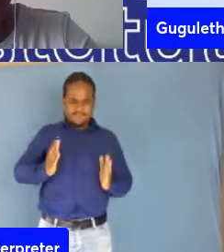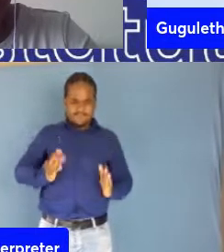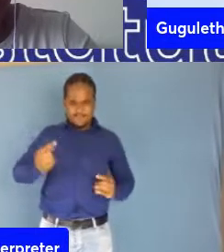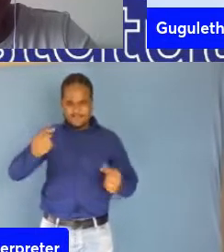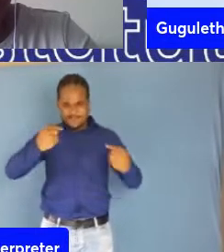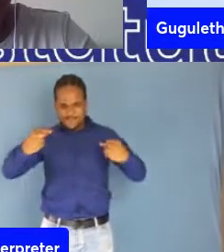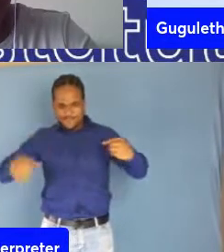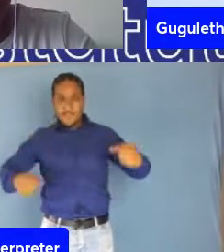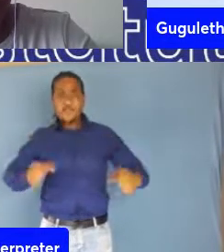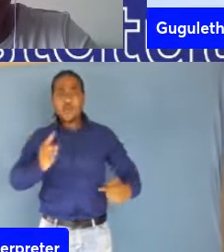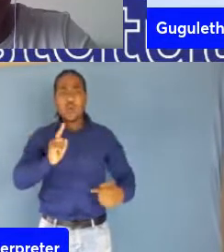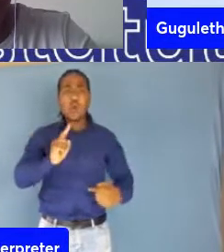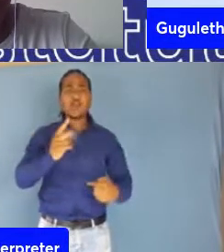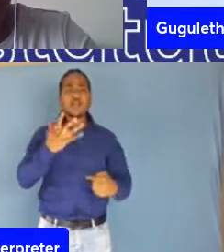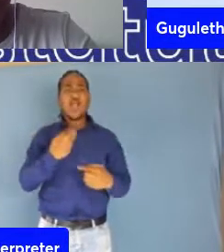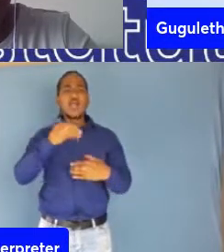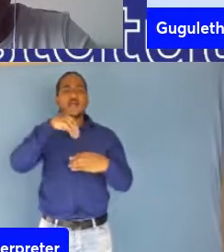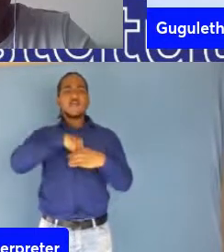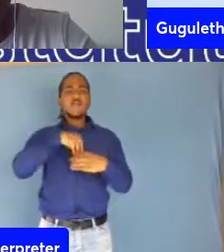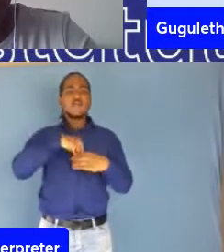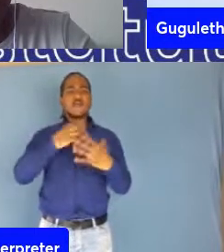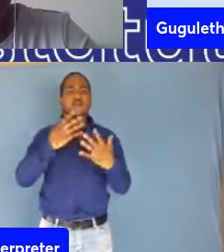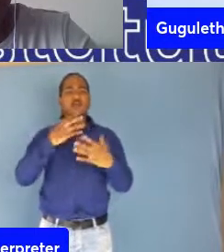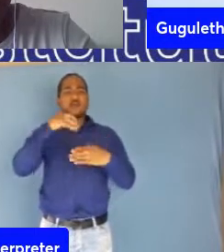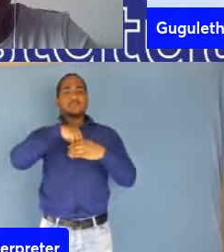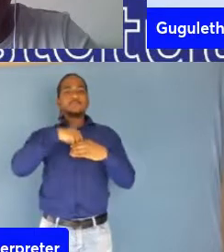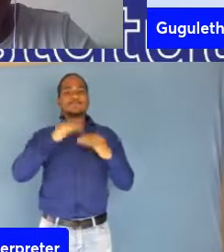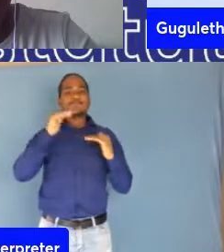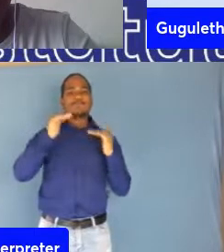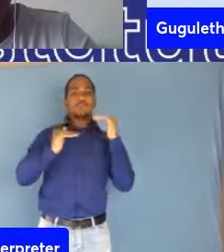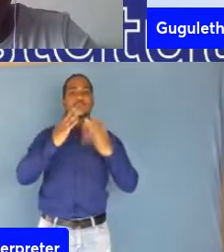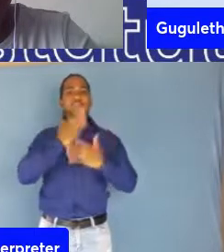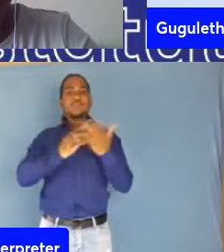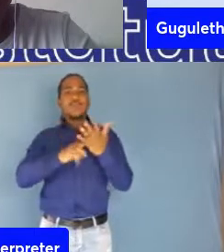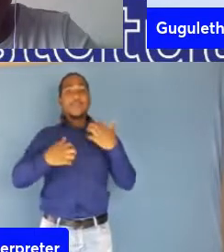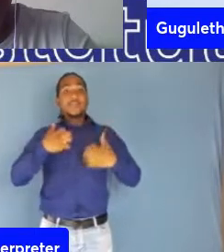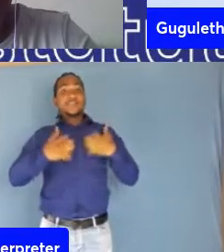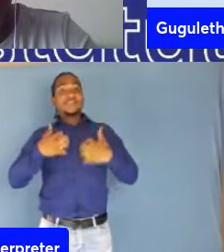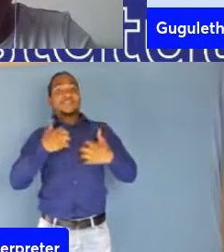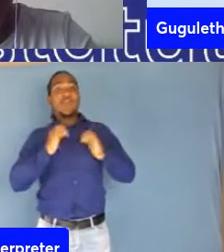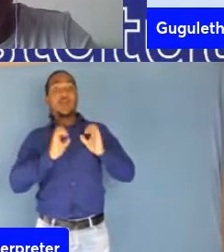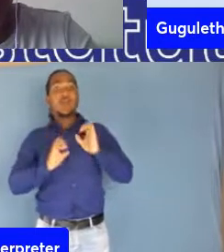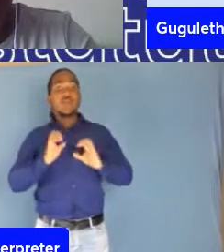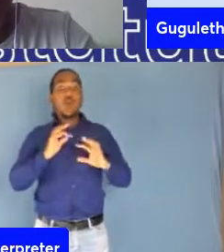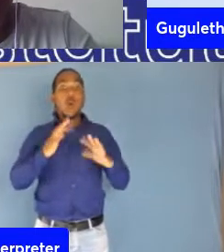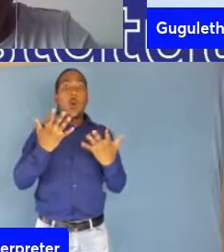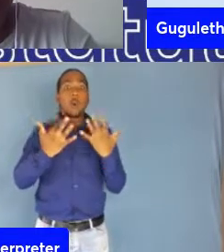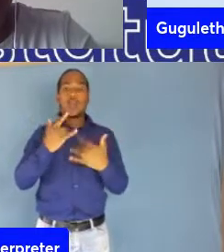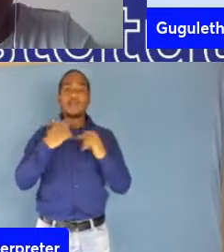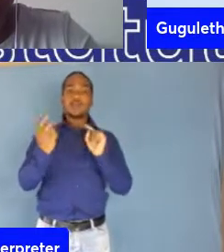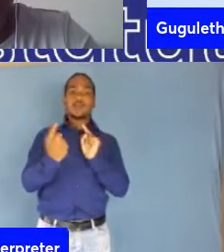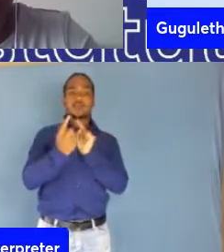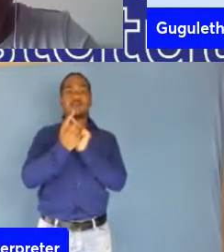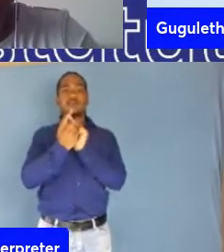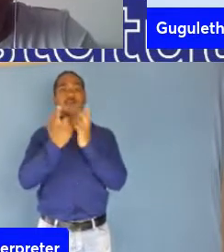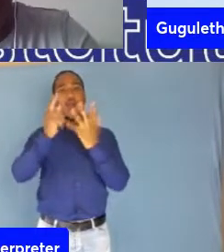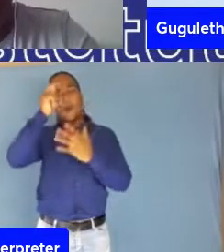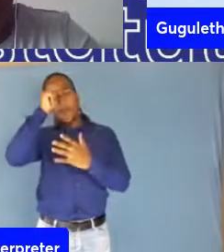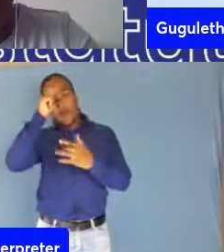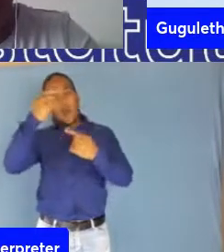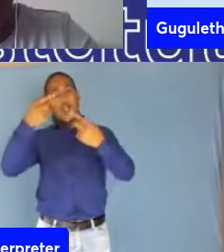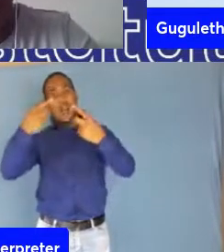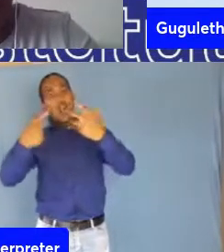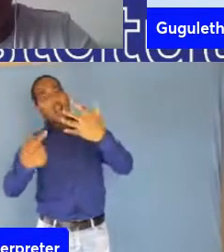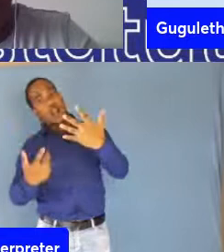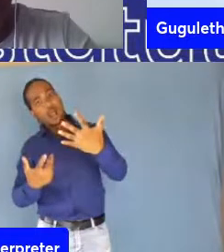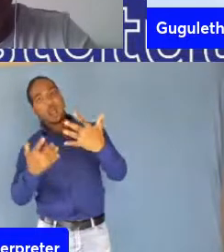these hormonal imbalances that sometimes are exciting. If they are boys, they are having wet dreams, etc., etc. I mean, if they are girls,